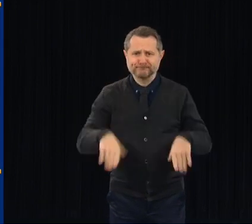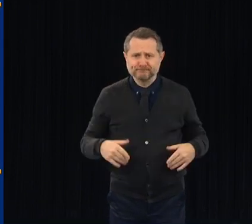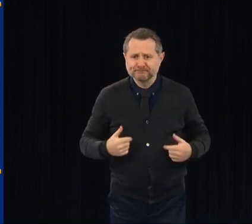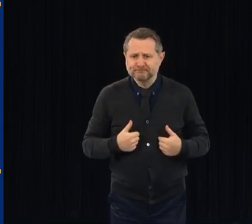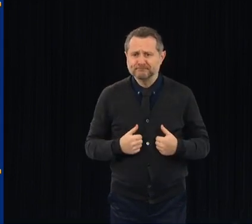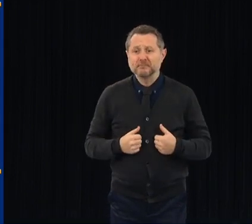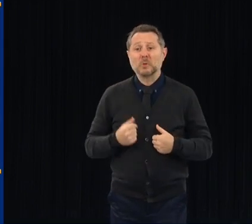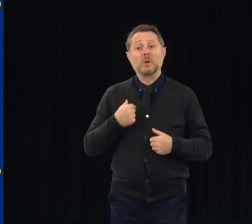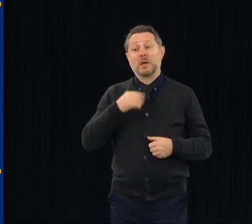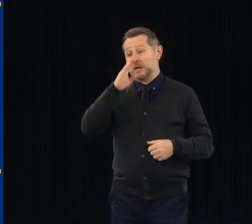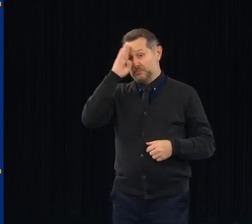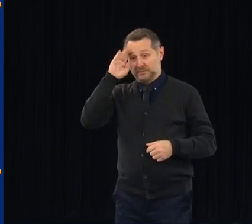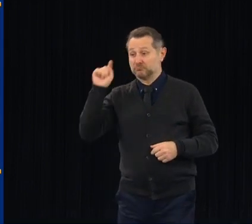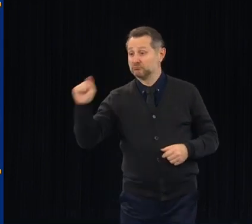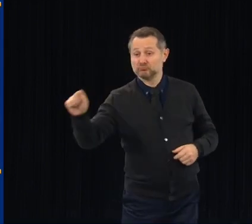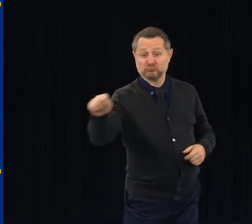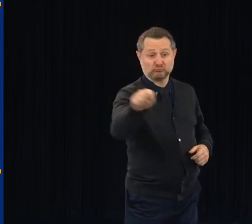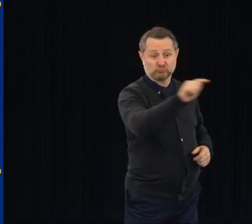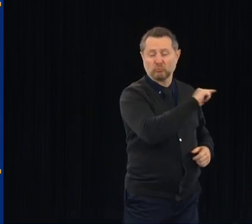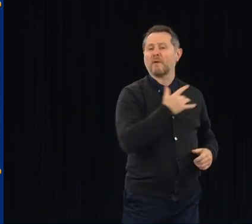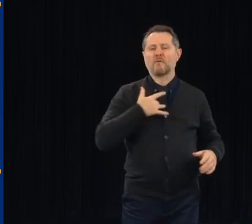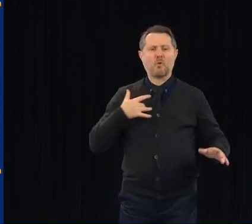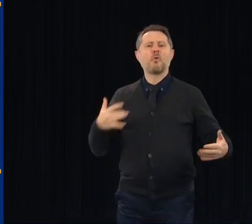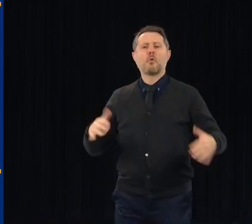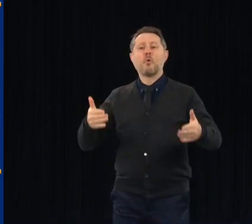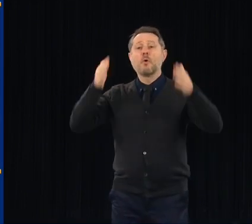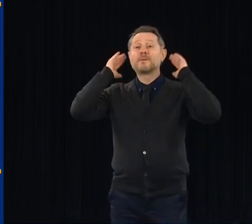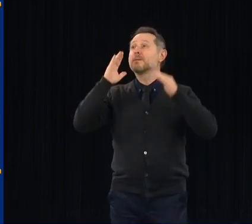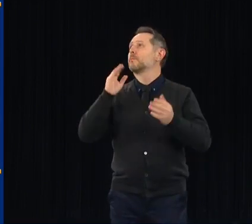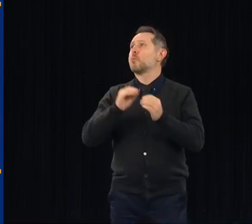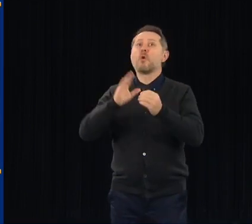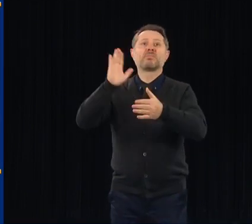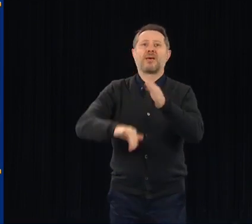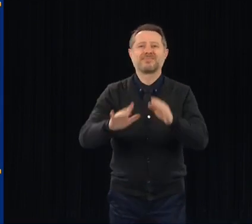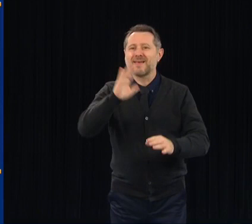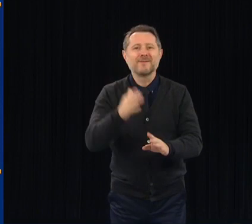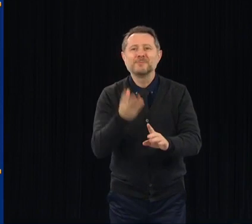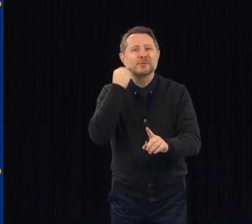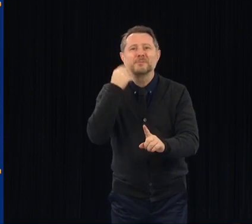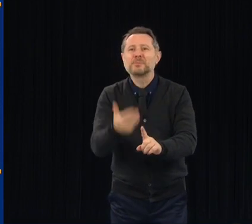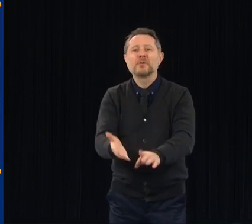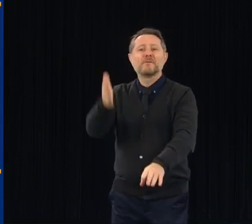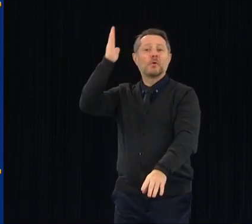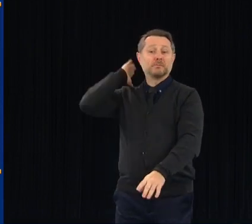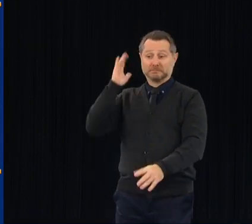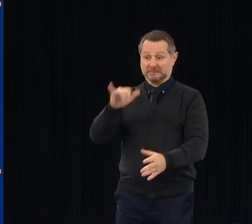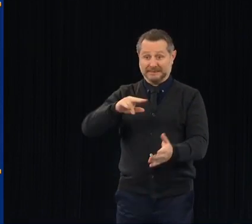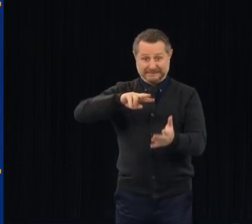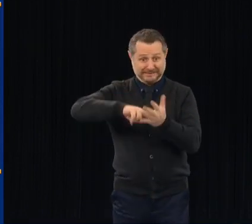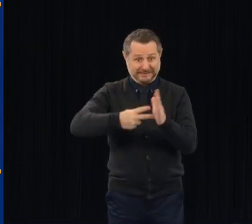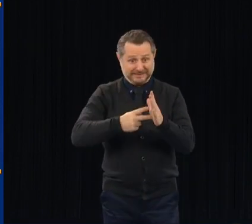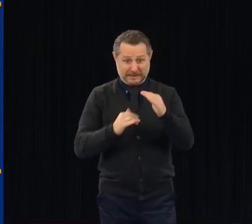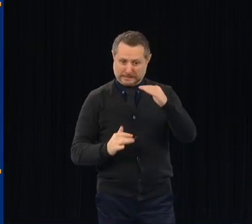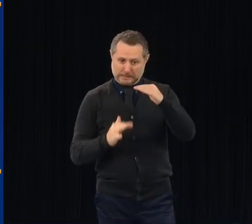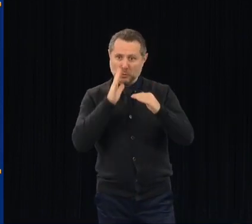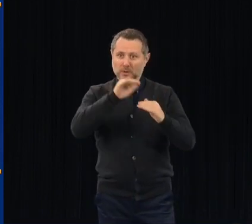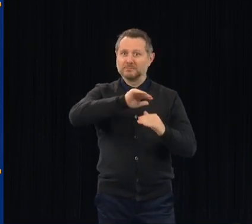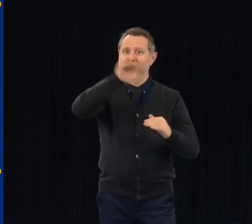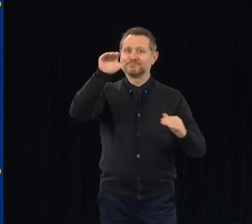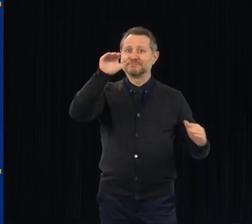more than it has ever done before, more than it was designed to do with less. I